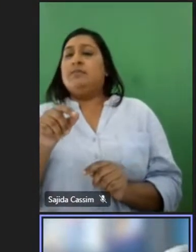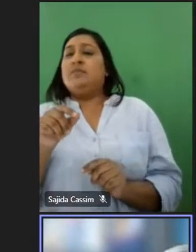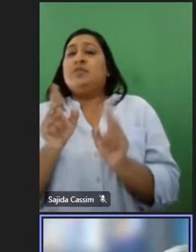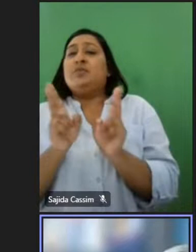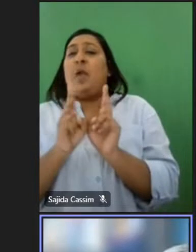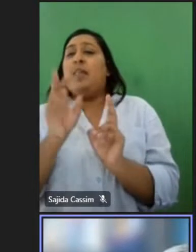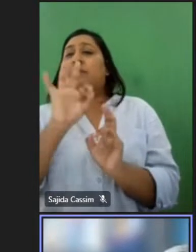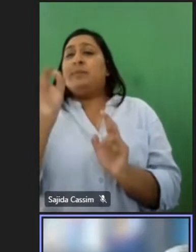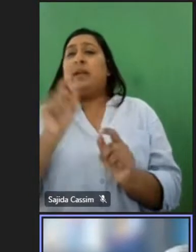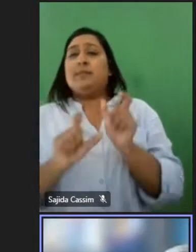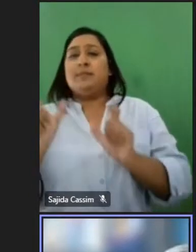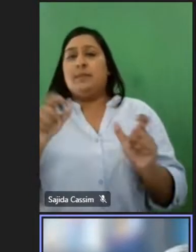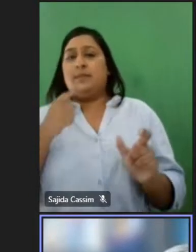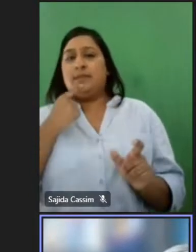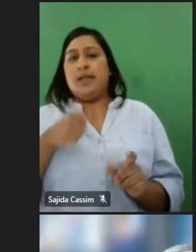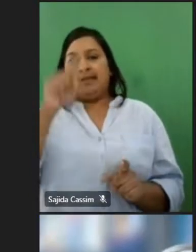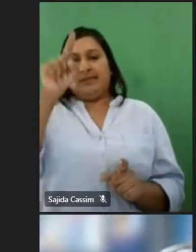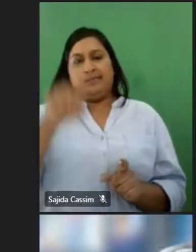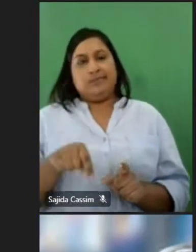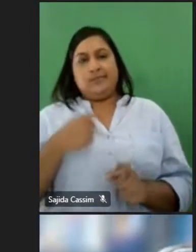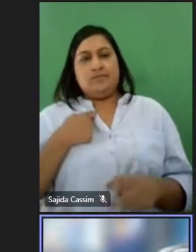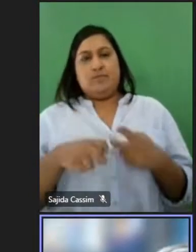Okay, next slide, please, Joel.